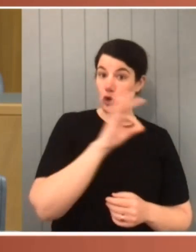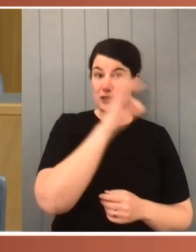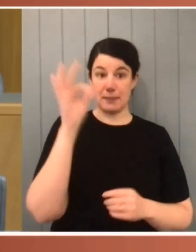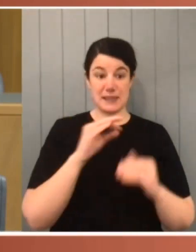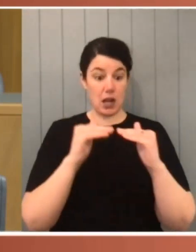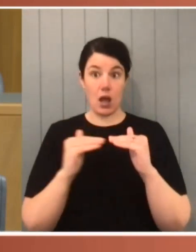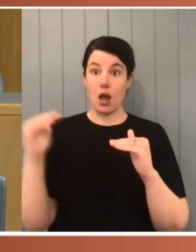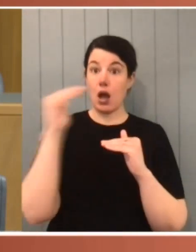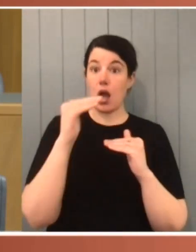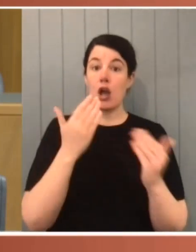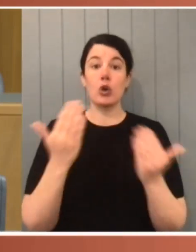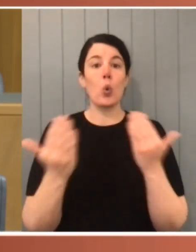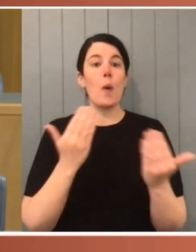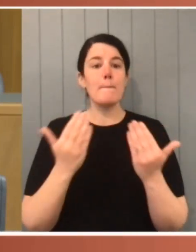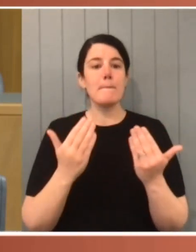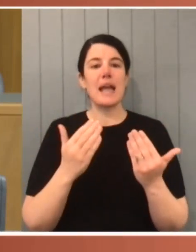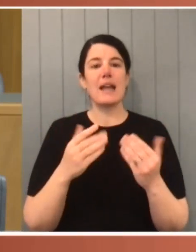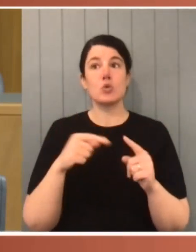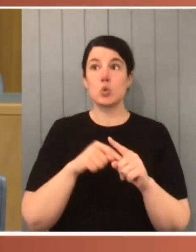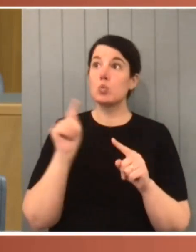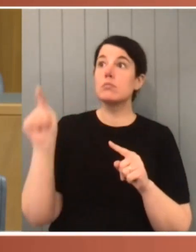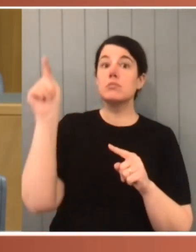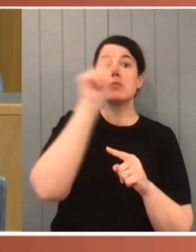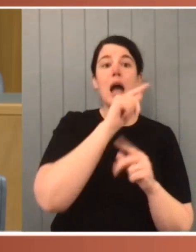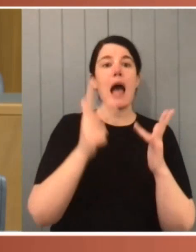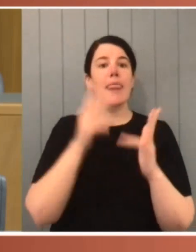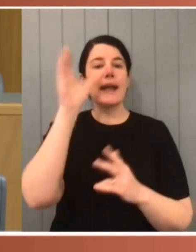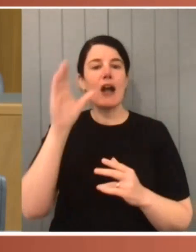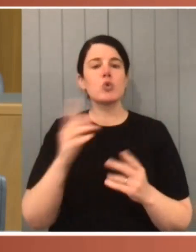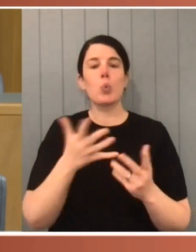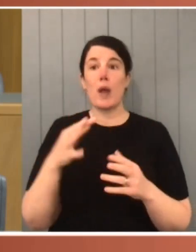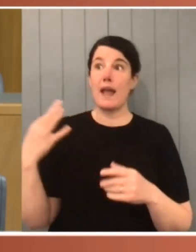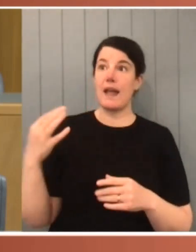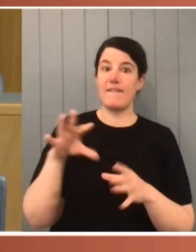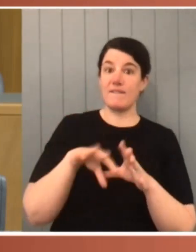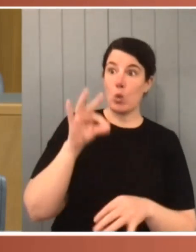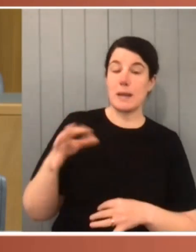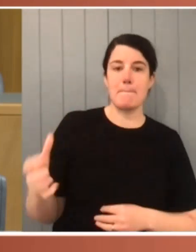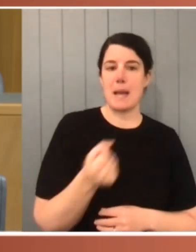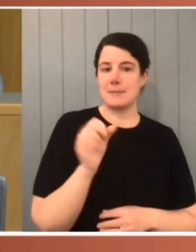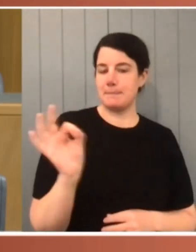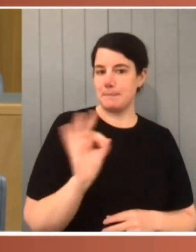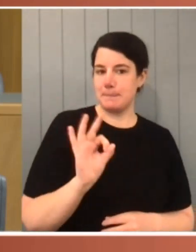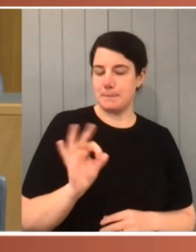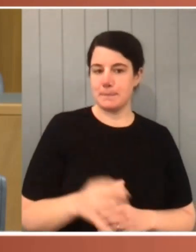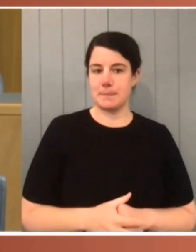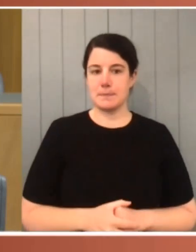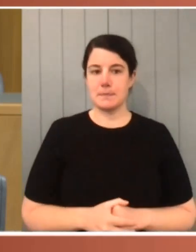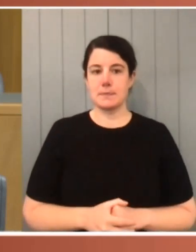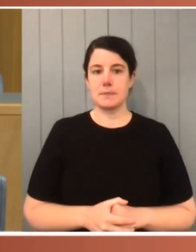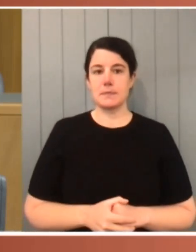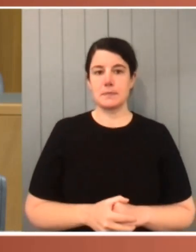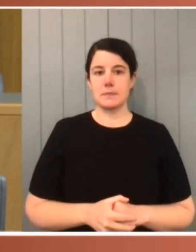recent average turnout in countries with voluntary voting and also well above the recent average in countries